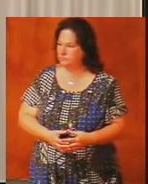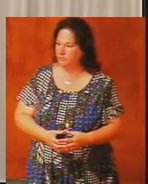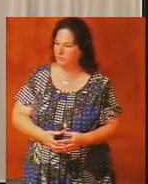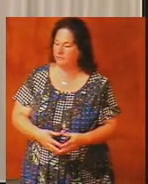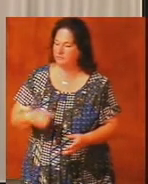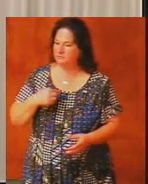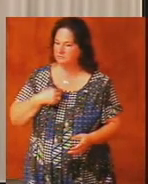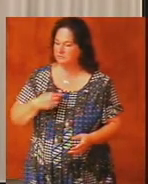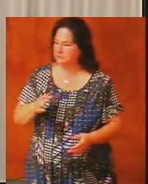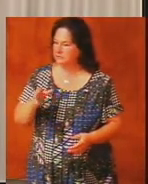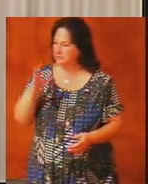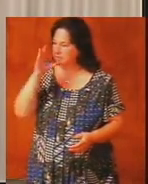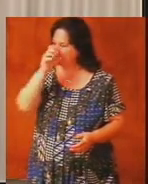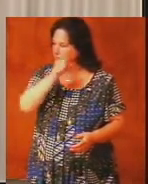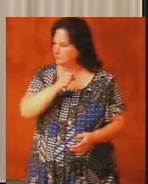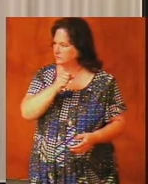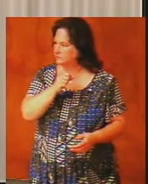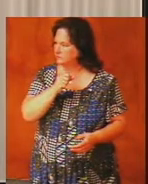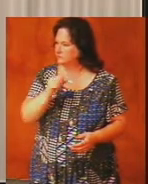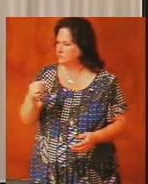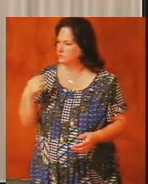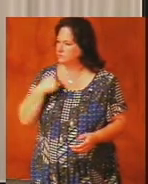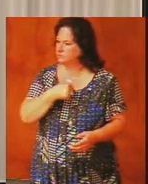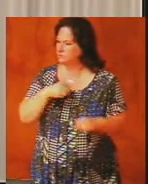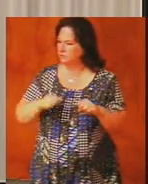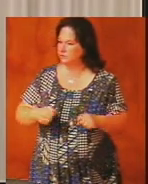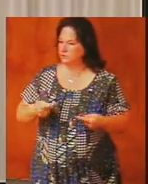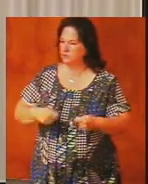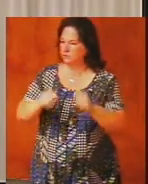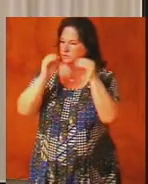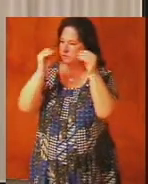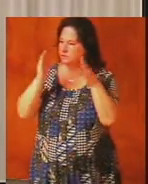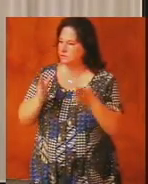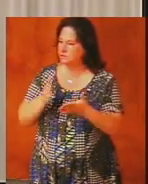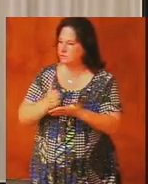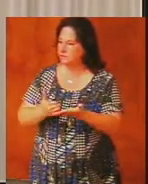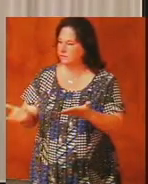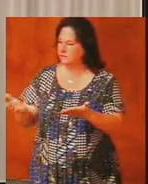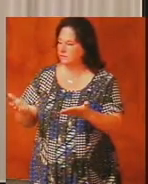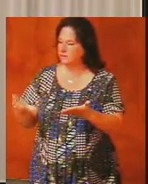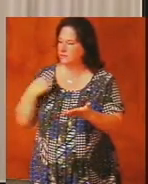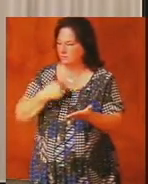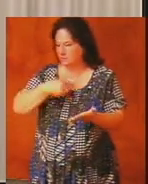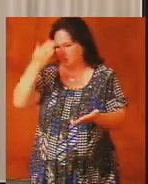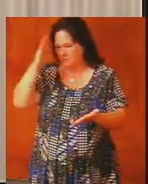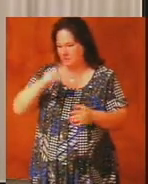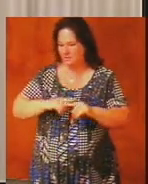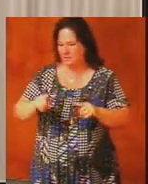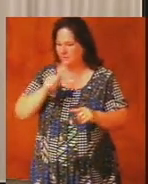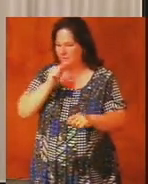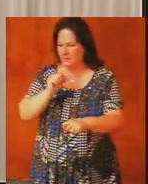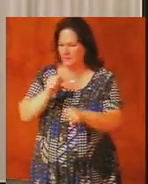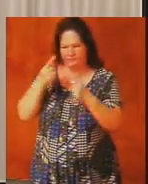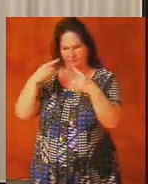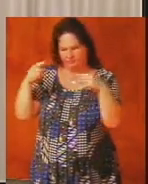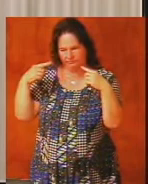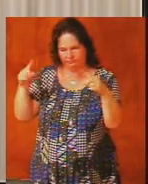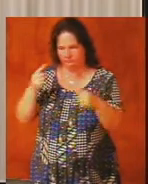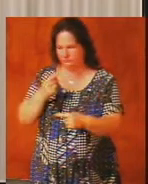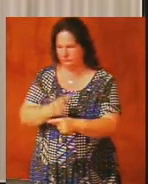I guess we can try to teach something we don't know, but it doesn't work out very well, does